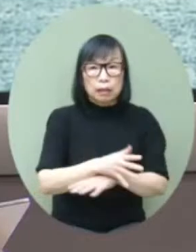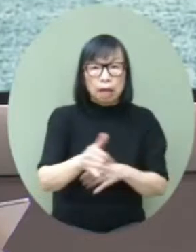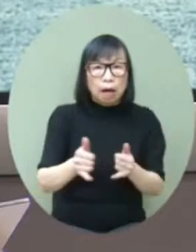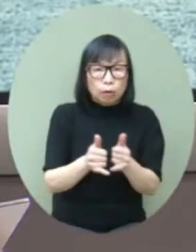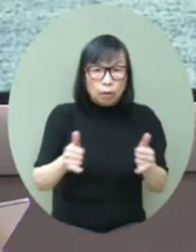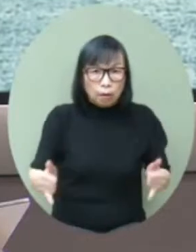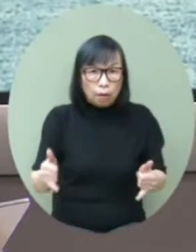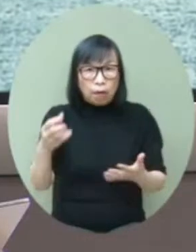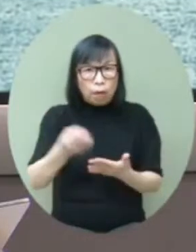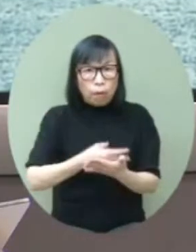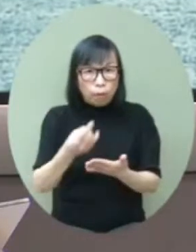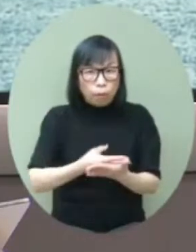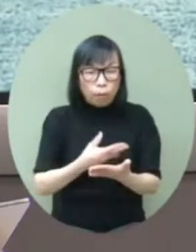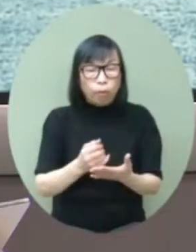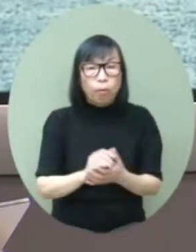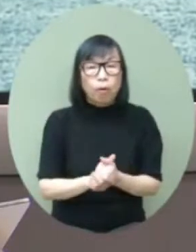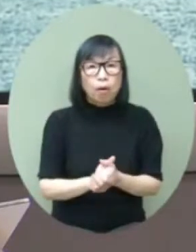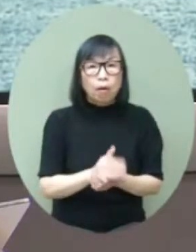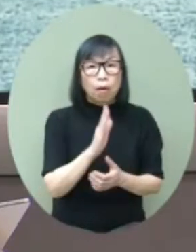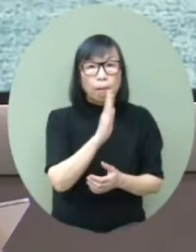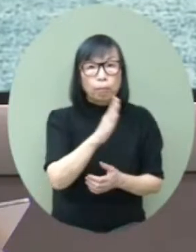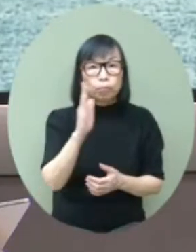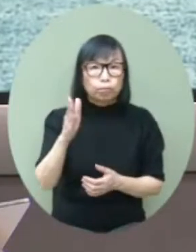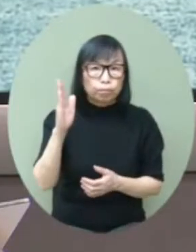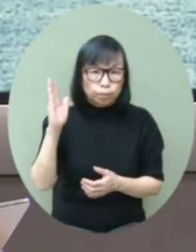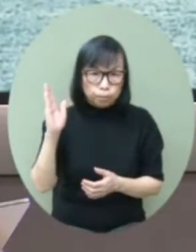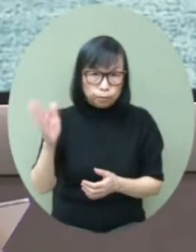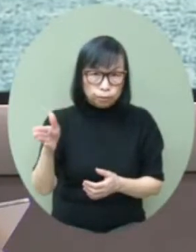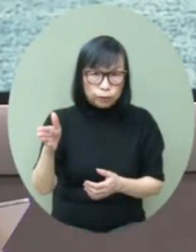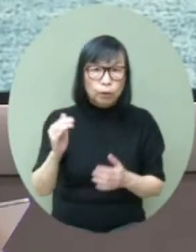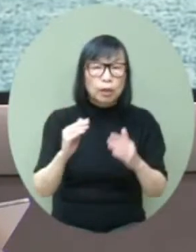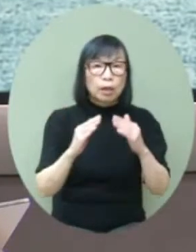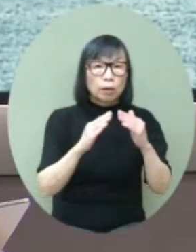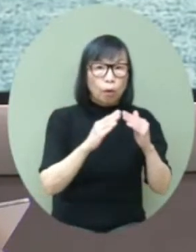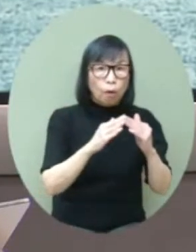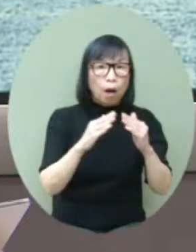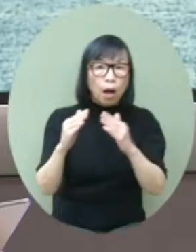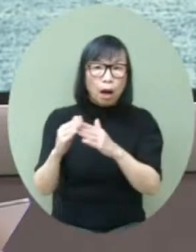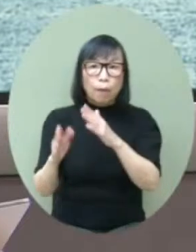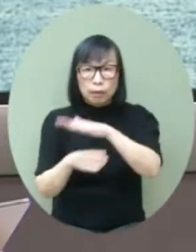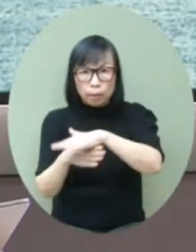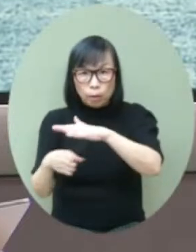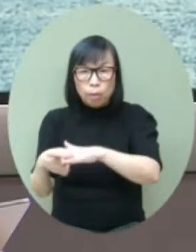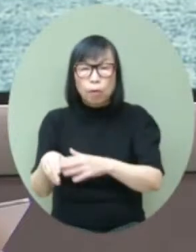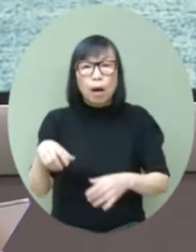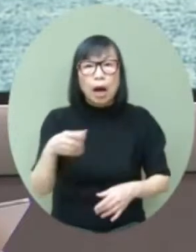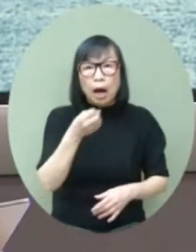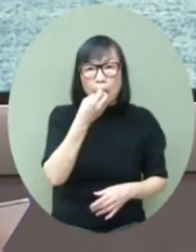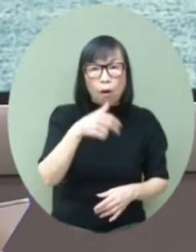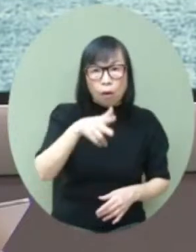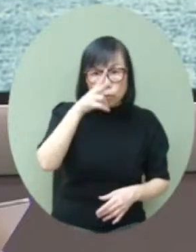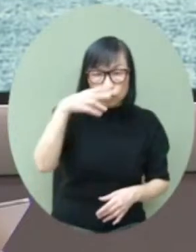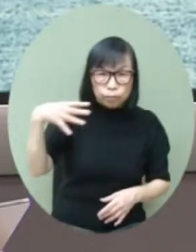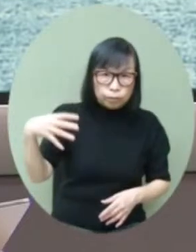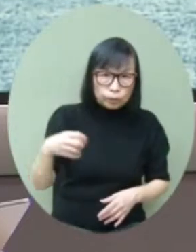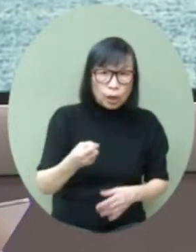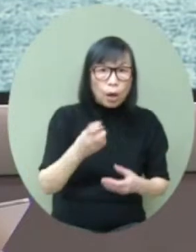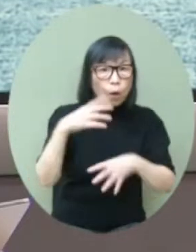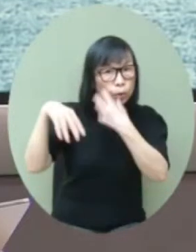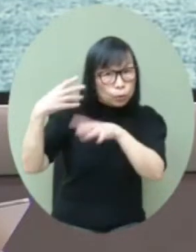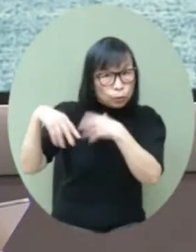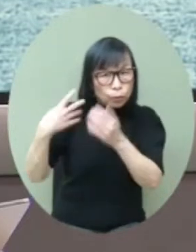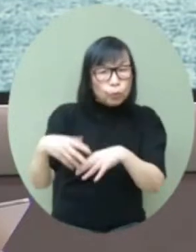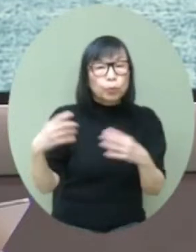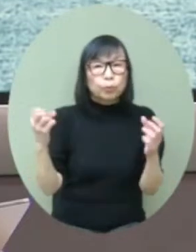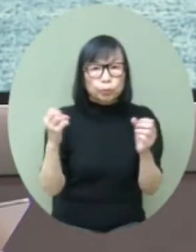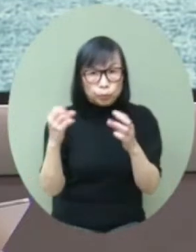suggestions? Now, regarding the social distancing measures for different bureaus and government departments, and